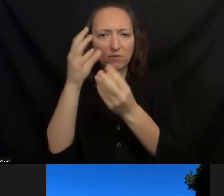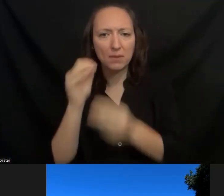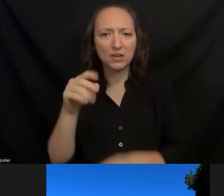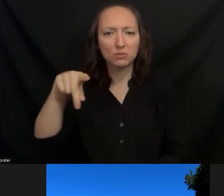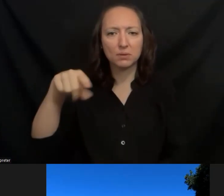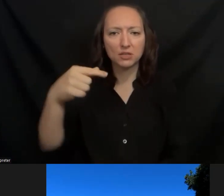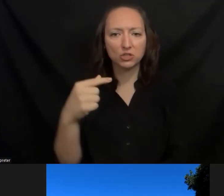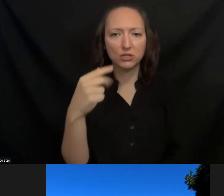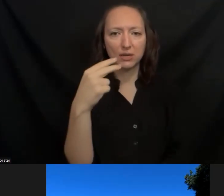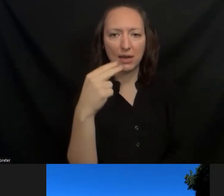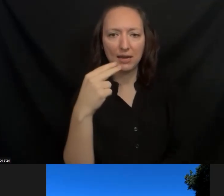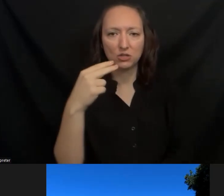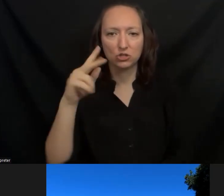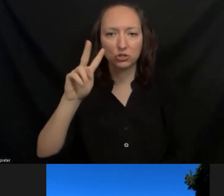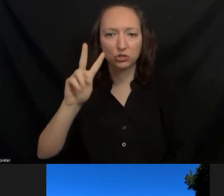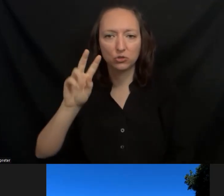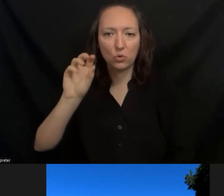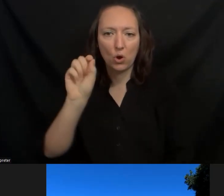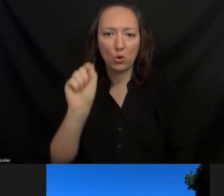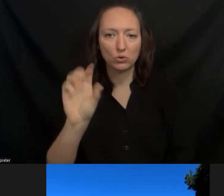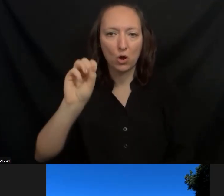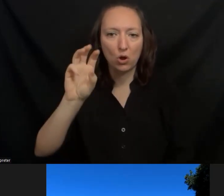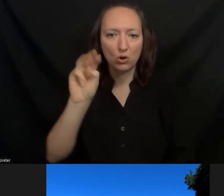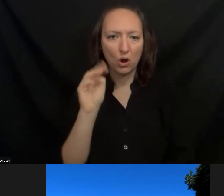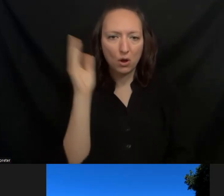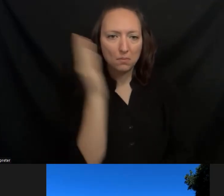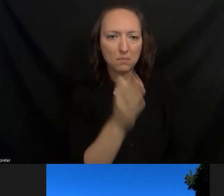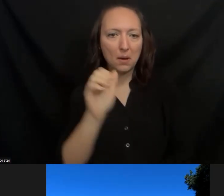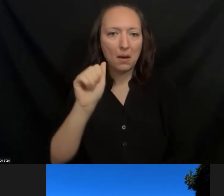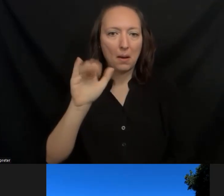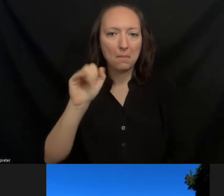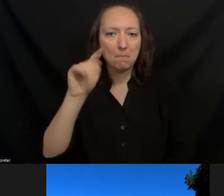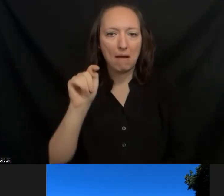report for today. So I'll turn it back over and answer any questions. Thank you.